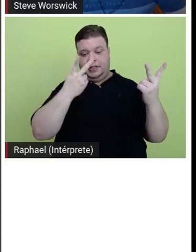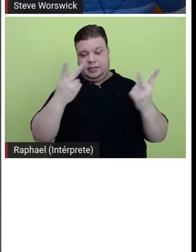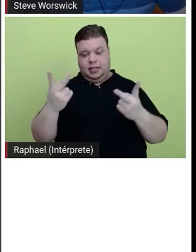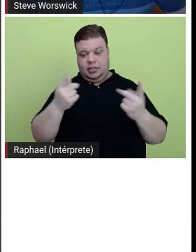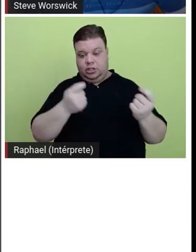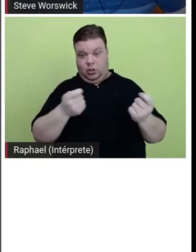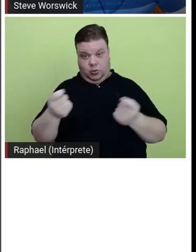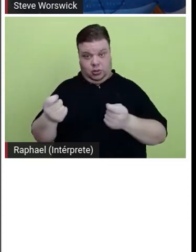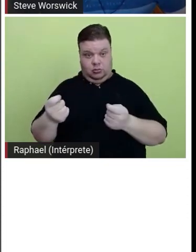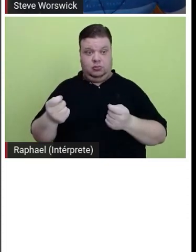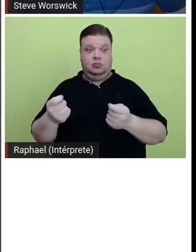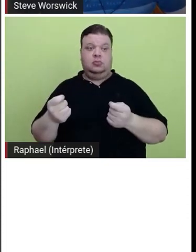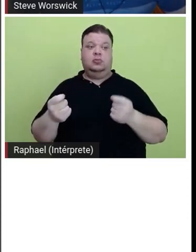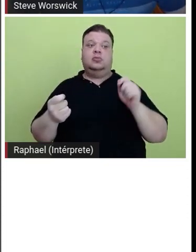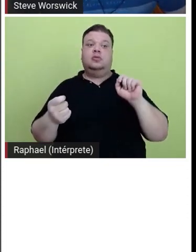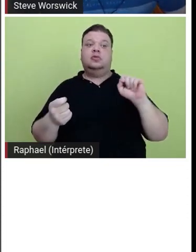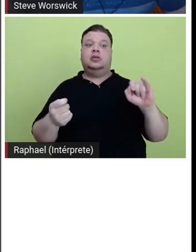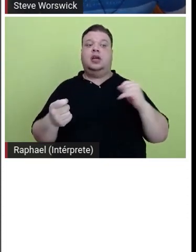of in this industry.